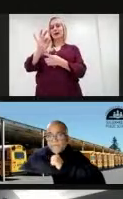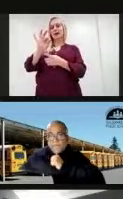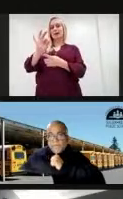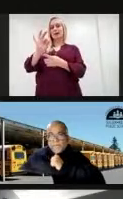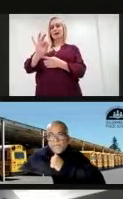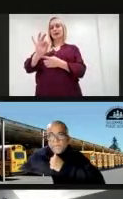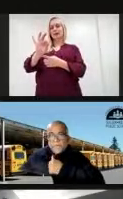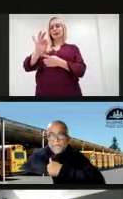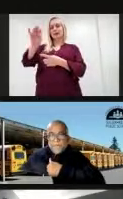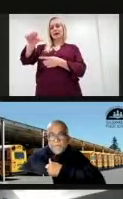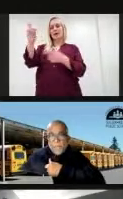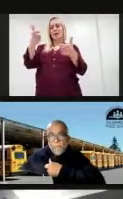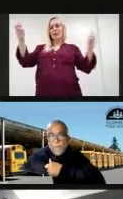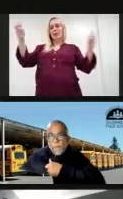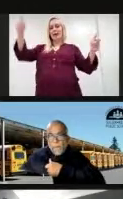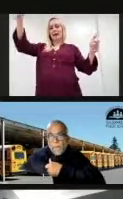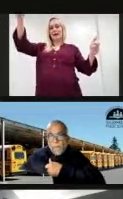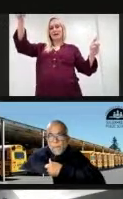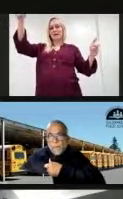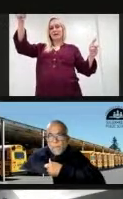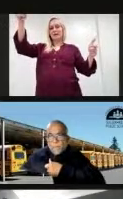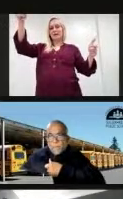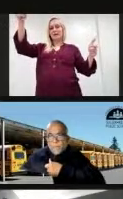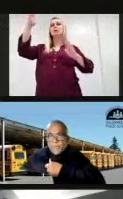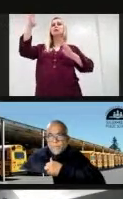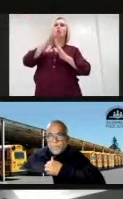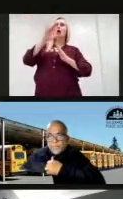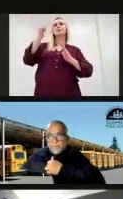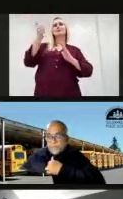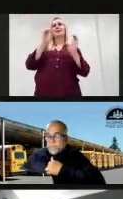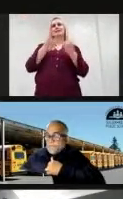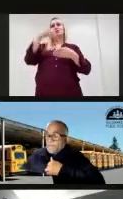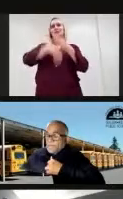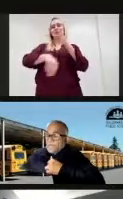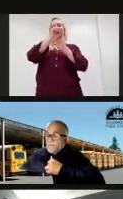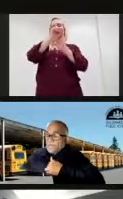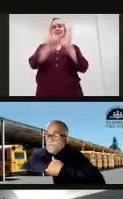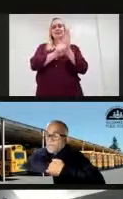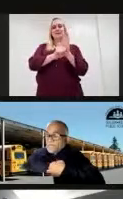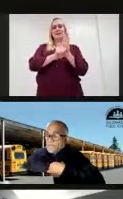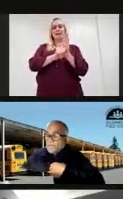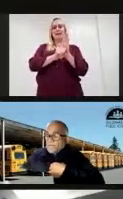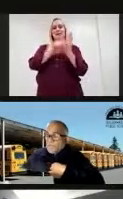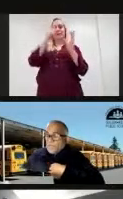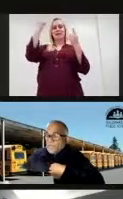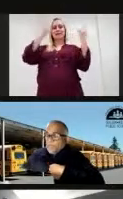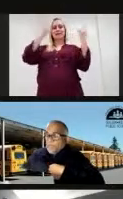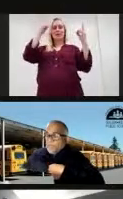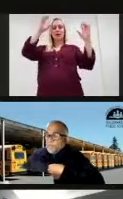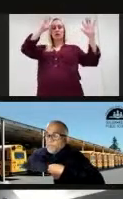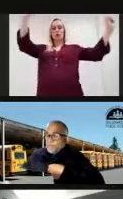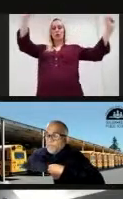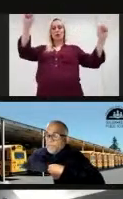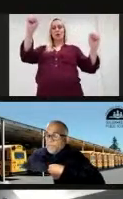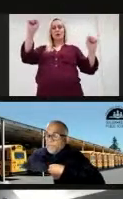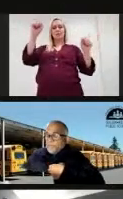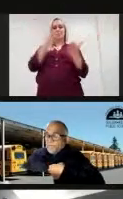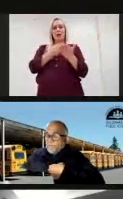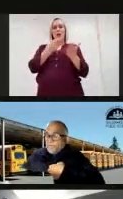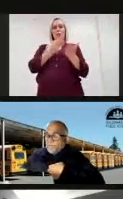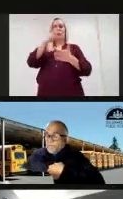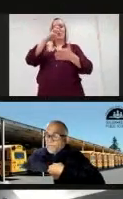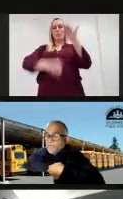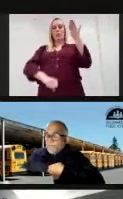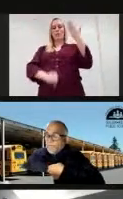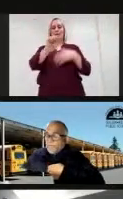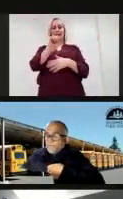the nine other largest. It's the top 10 districts in the state in terms of superintendent salary, removing Salem-Keizer from that. So